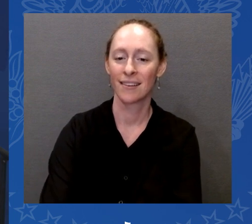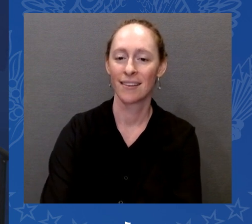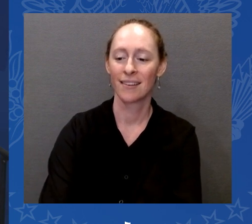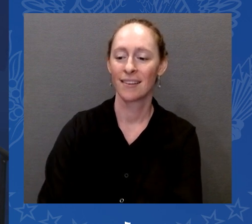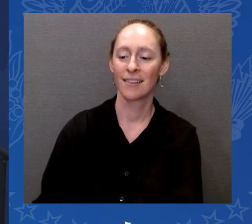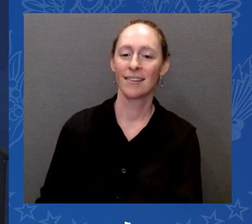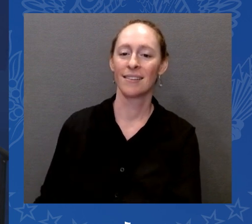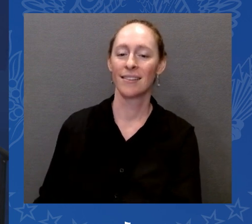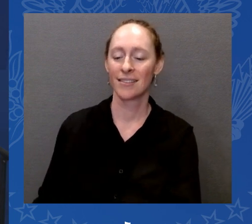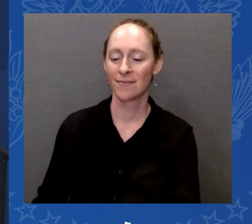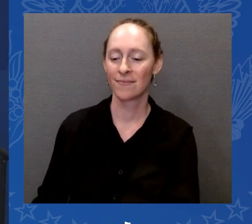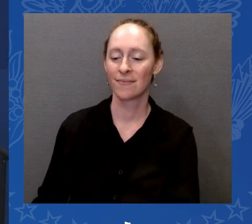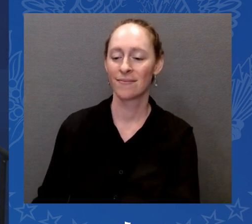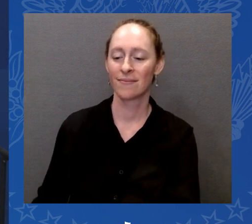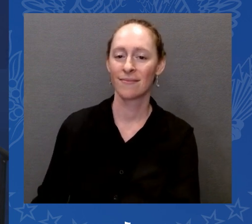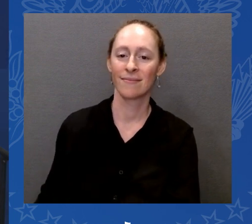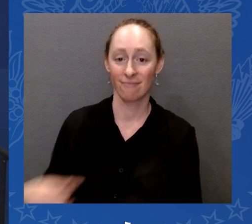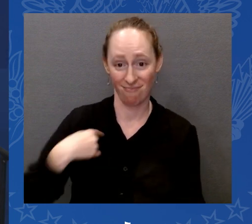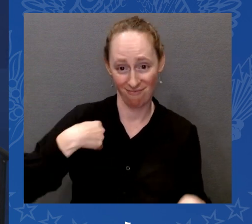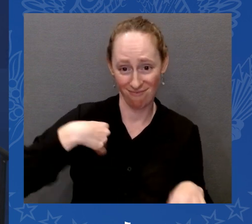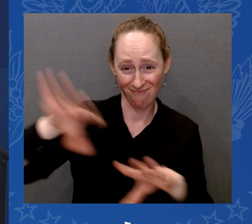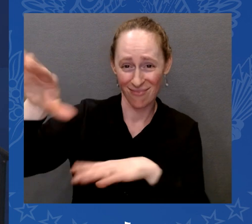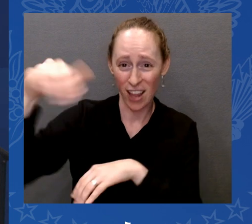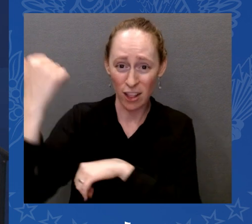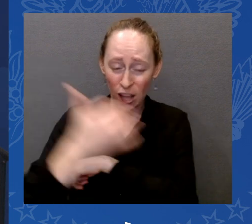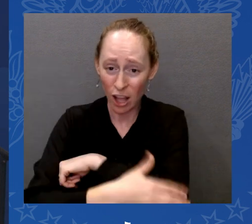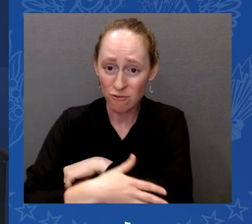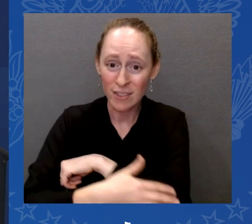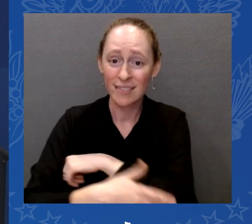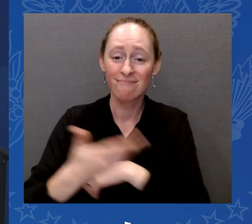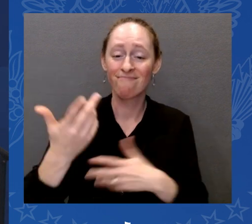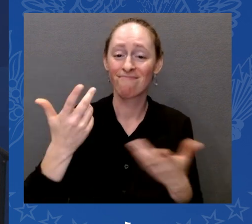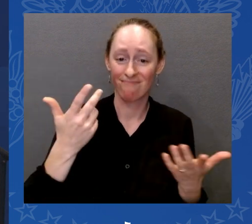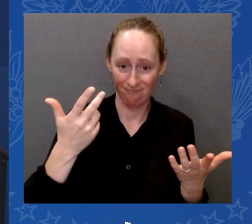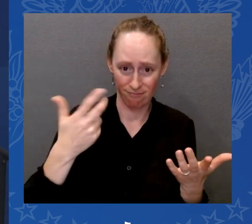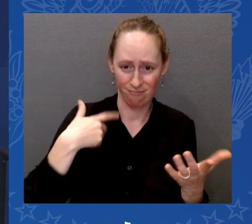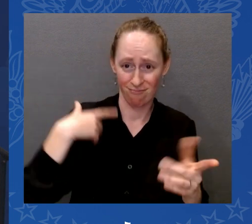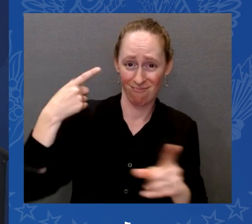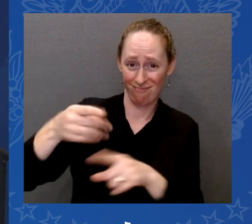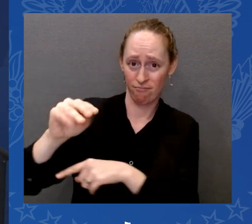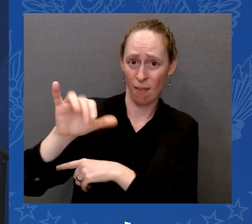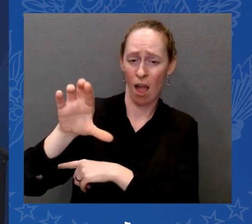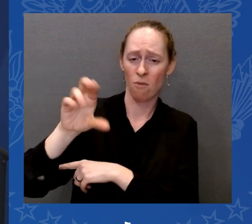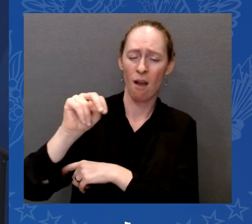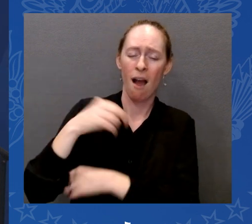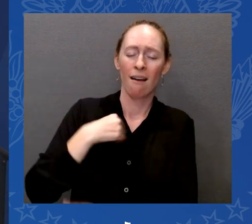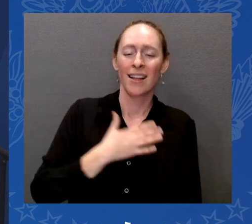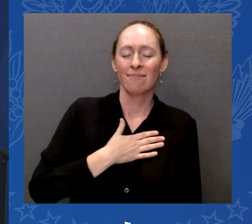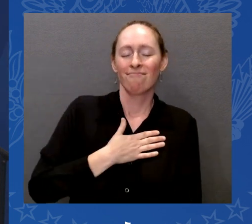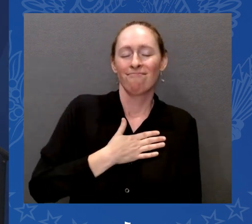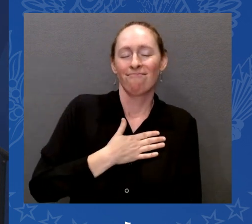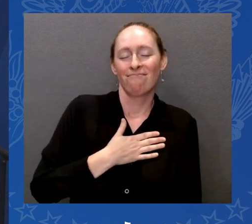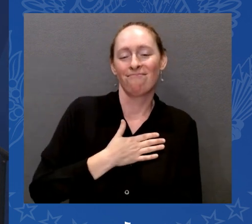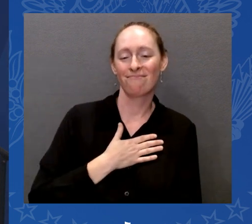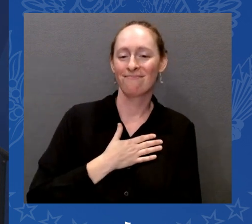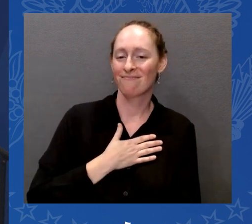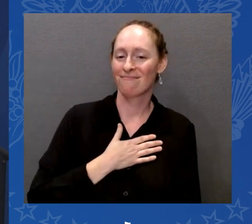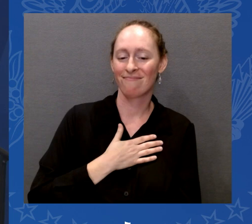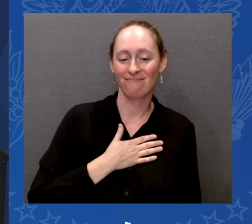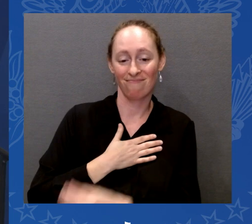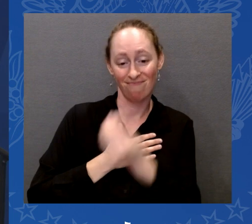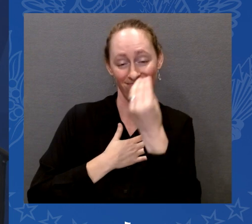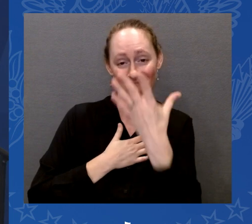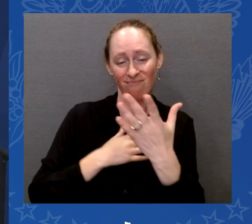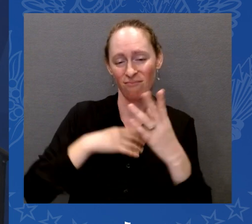Micron, this is really an humbling and a profound honor. We wouldn't be here today, Mr.